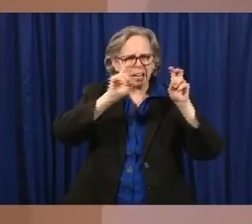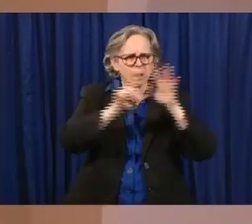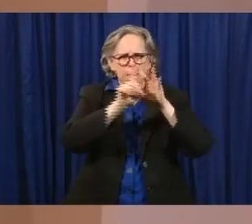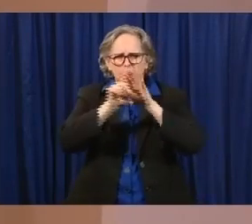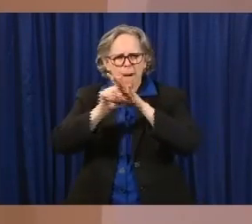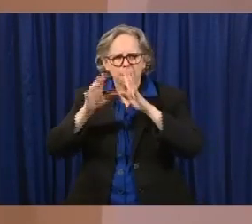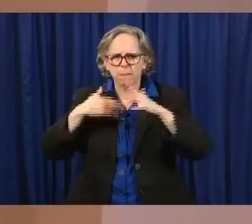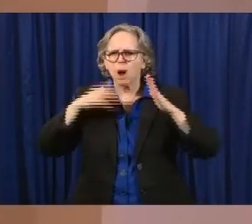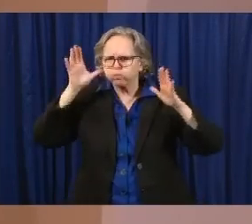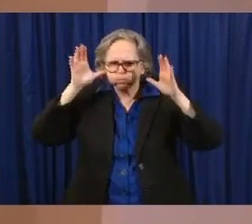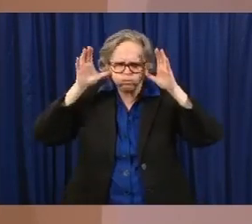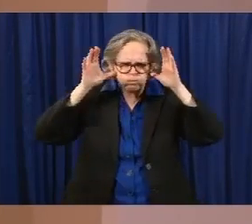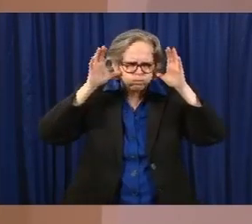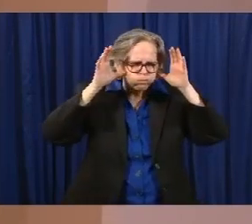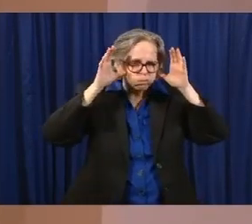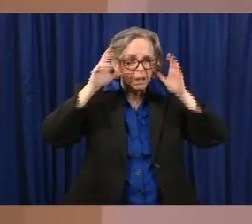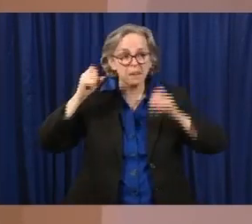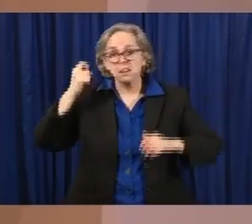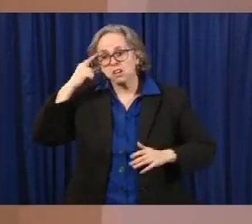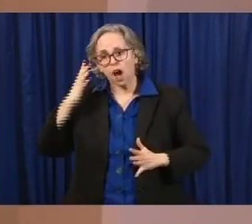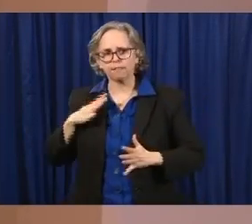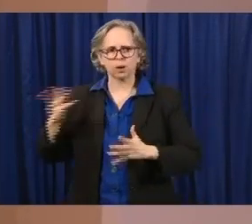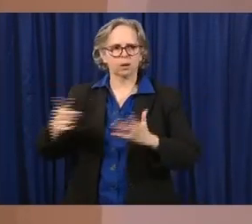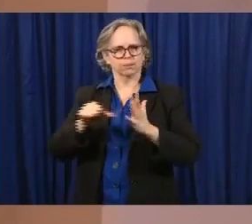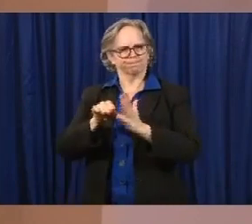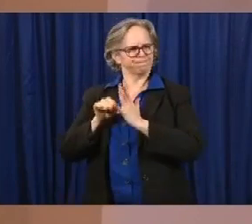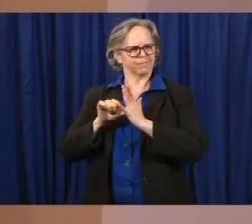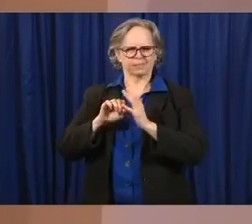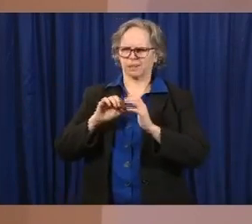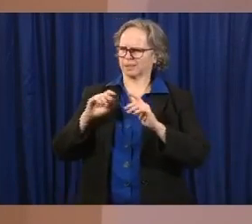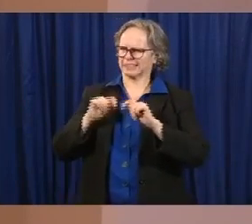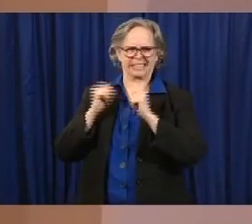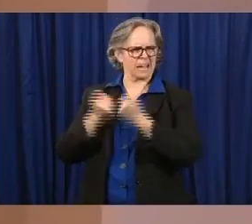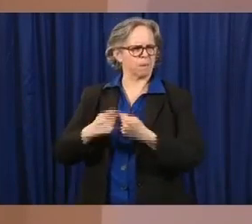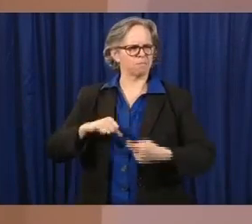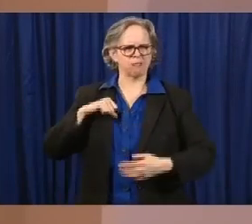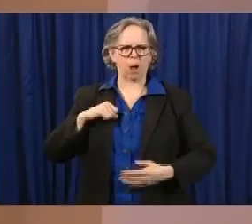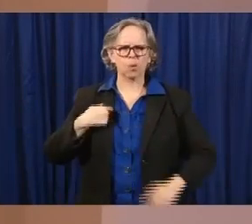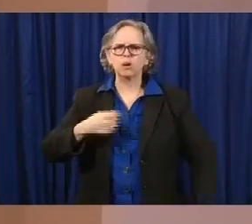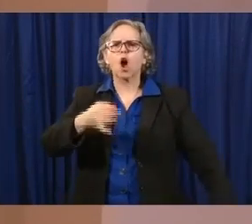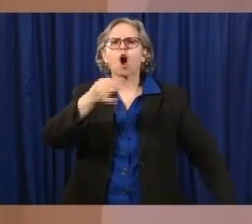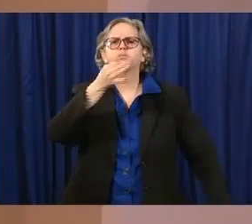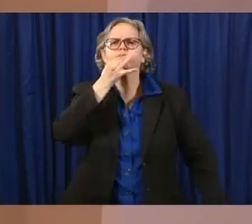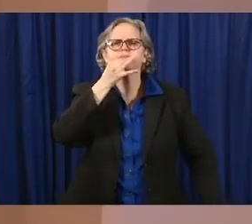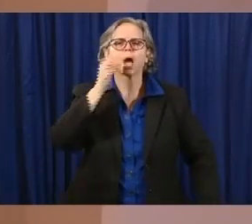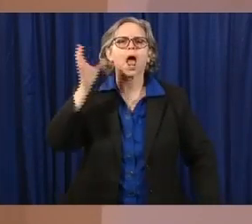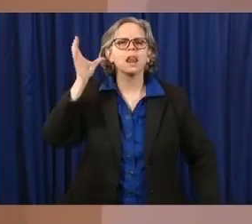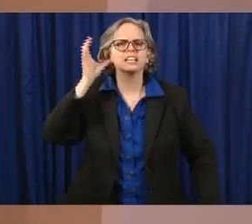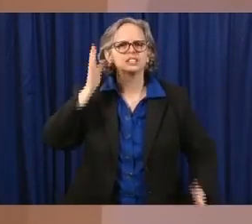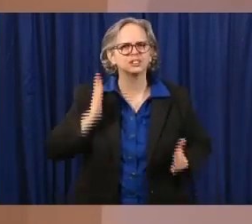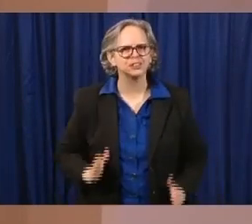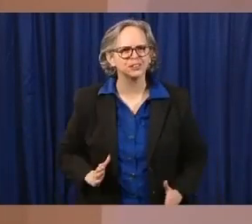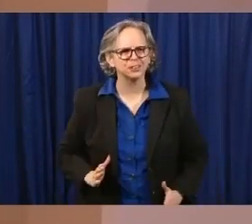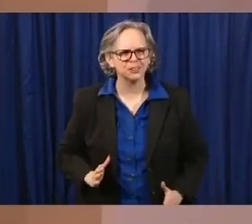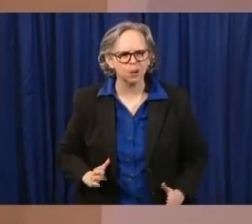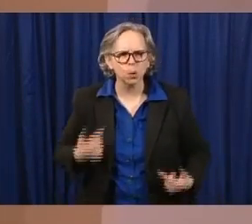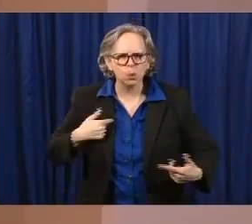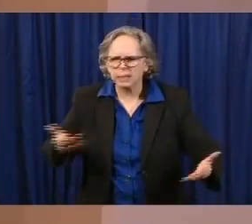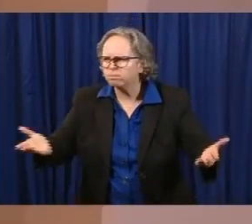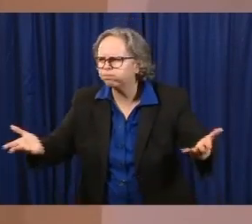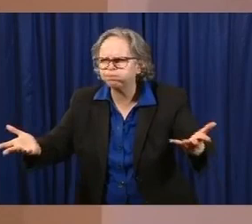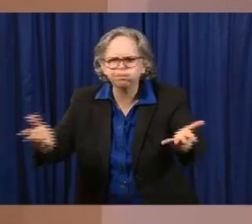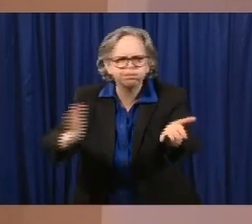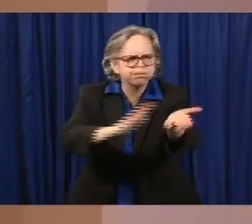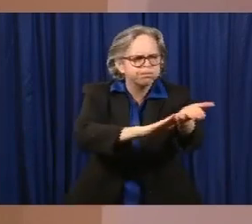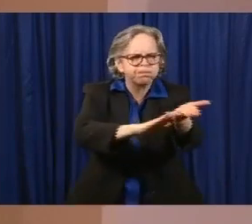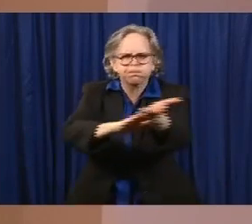always prides our team on is that we listen. We're good listeners. We try to seek input from everywhere we can to make good, sound